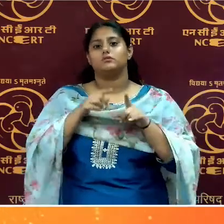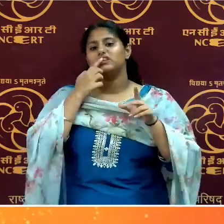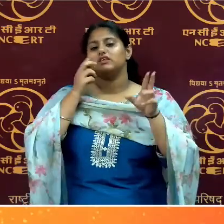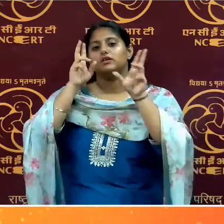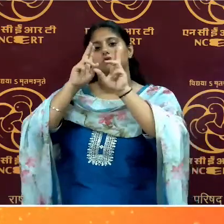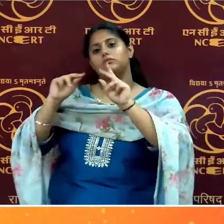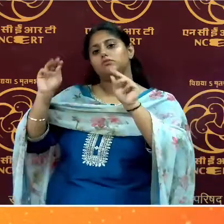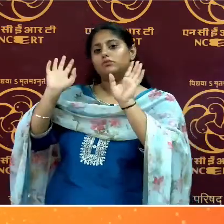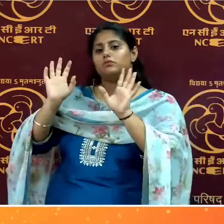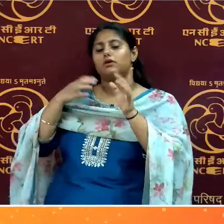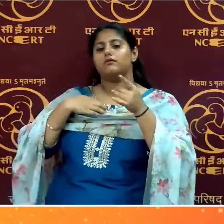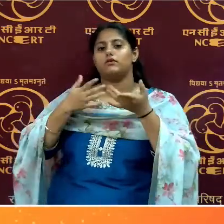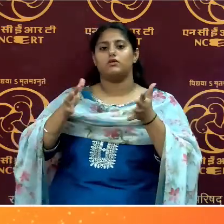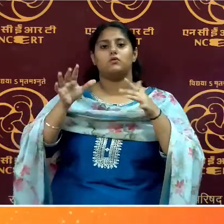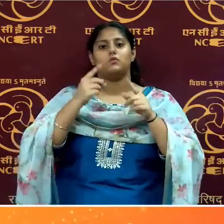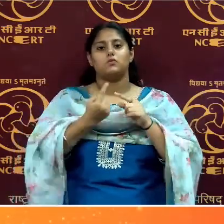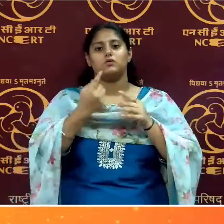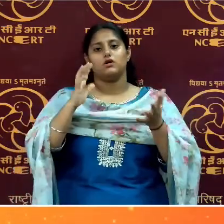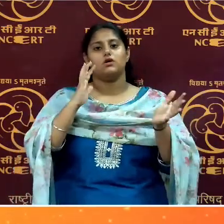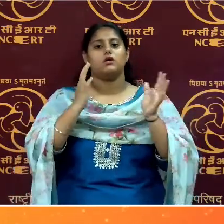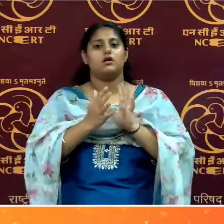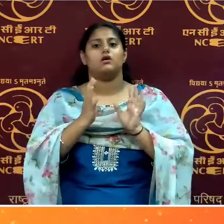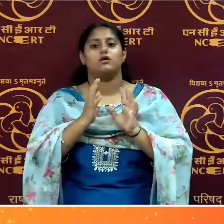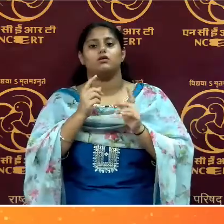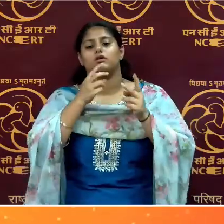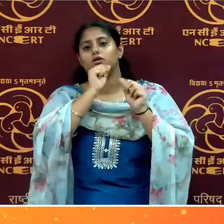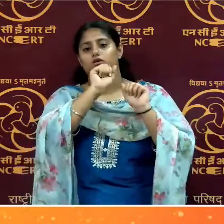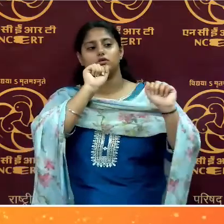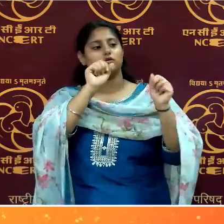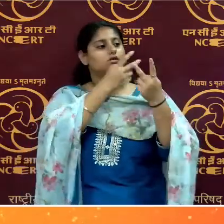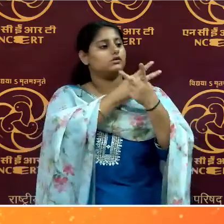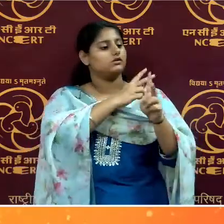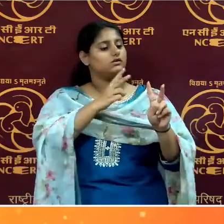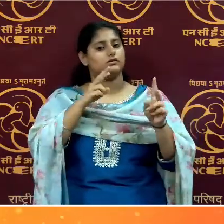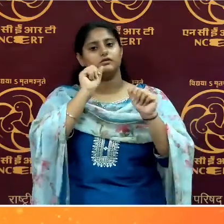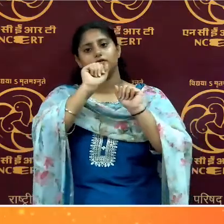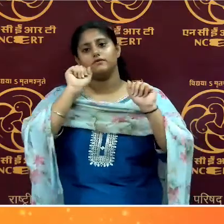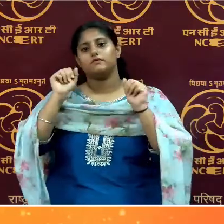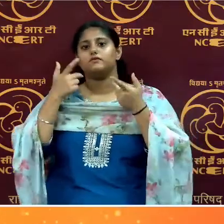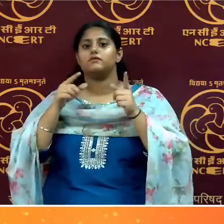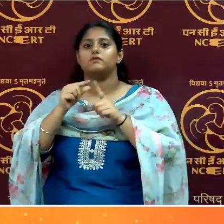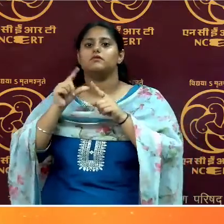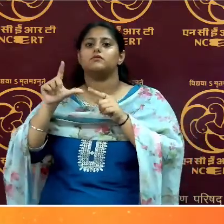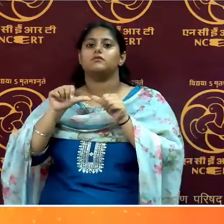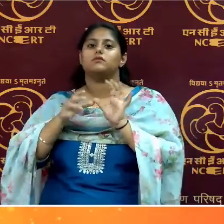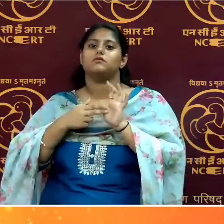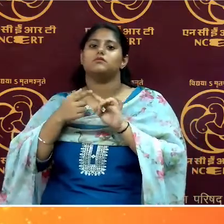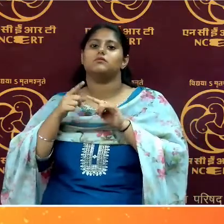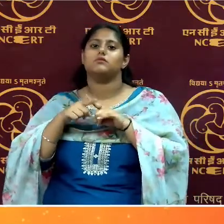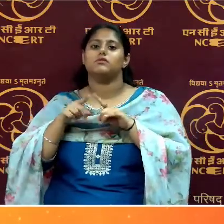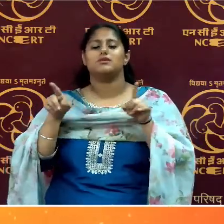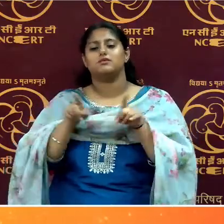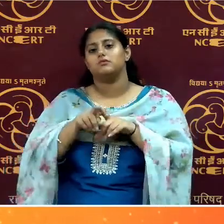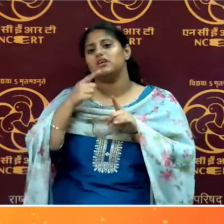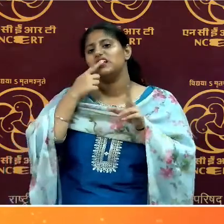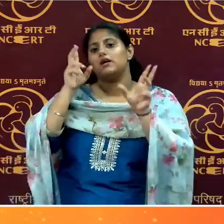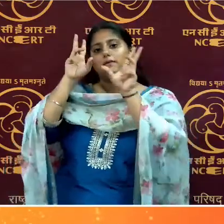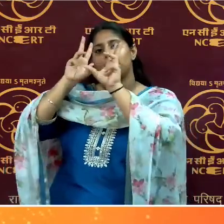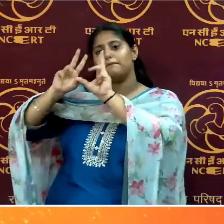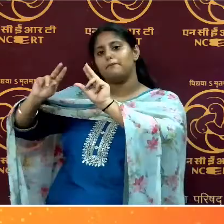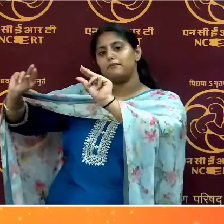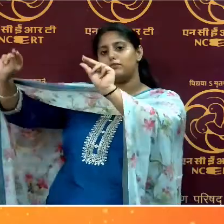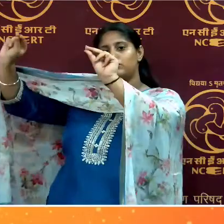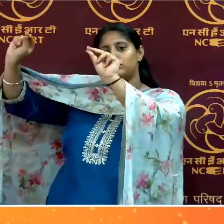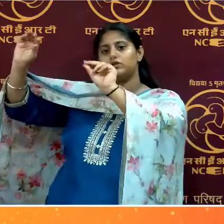about Earth, but I think different celestial objects have their gravitational forces, right? Yes. Okay. So moon, see, moon is orbiting